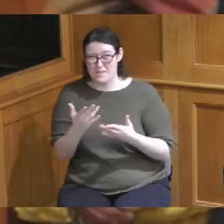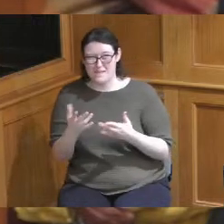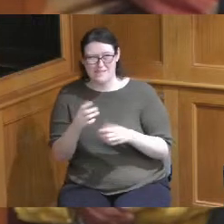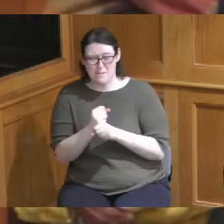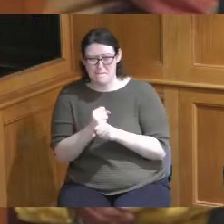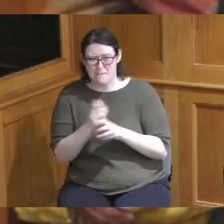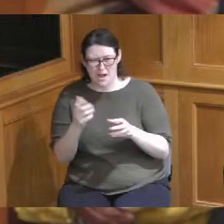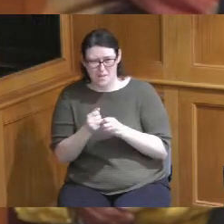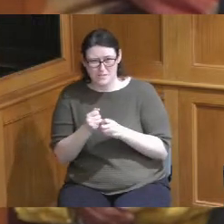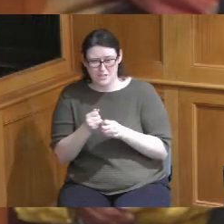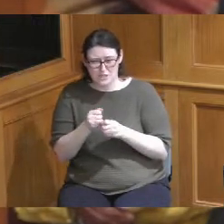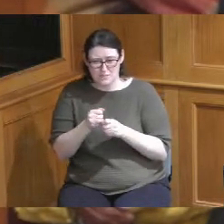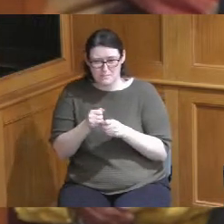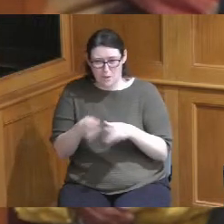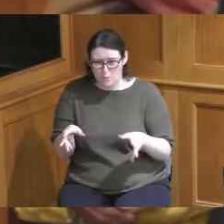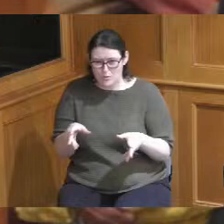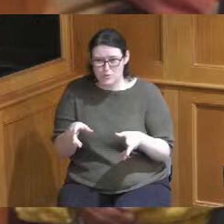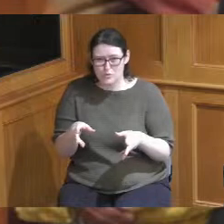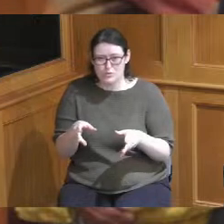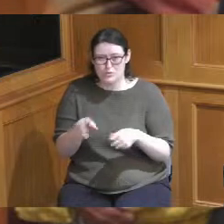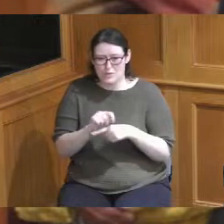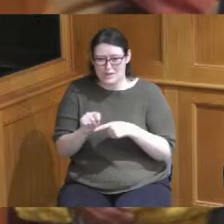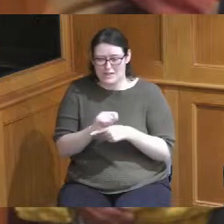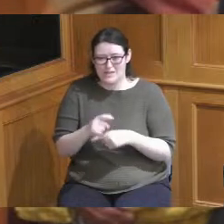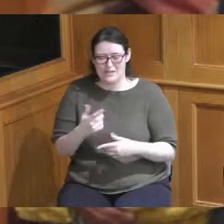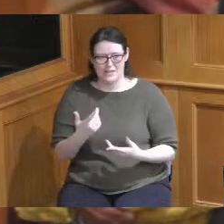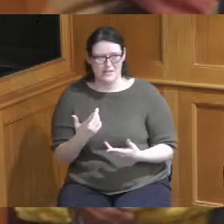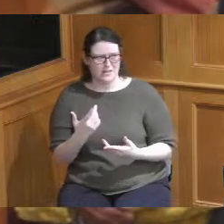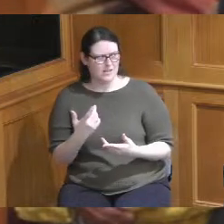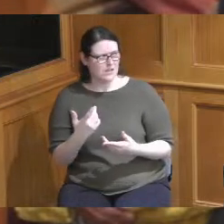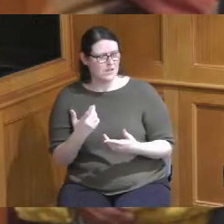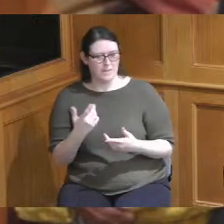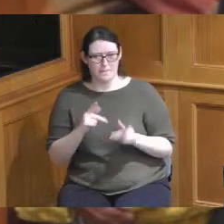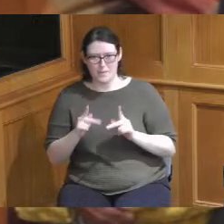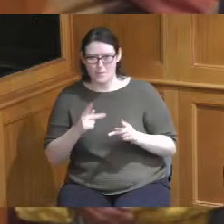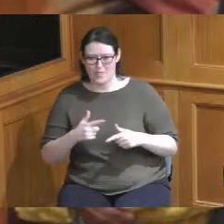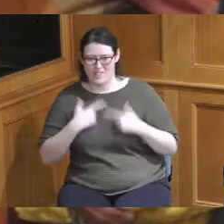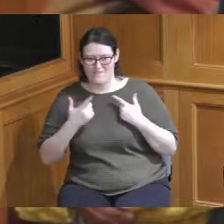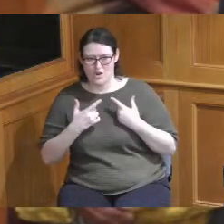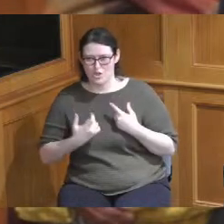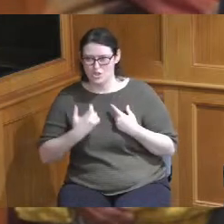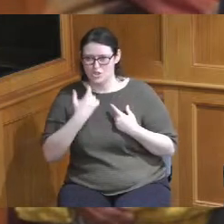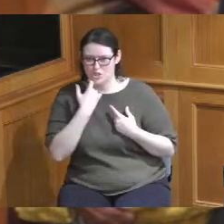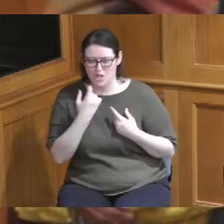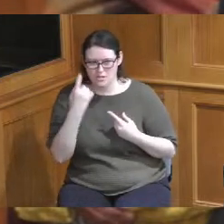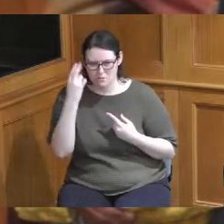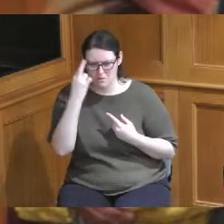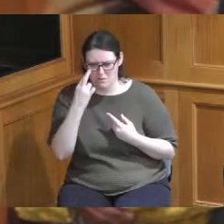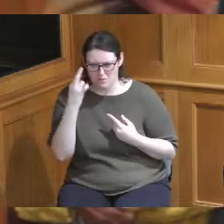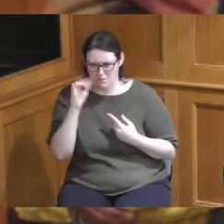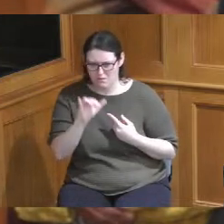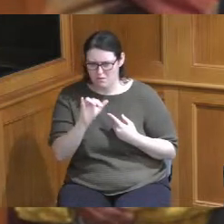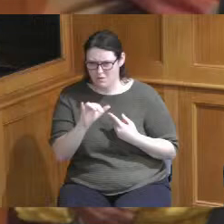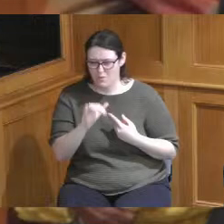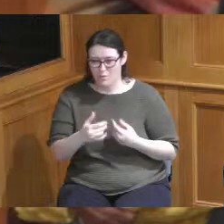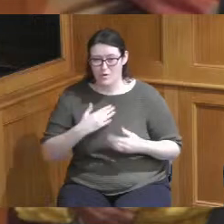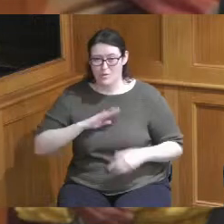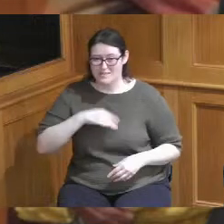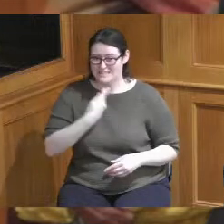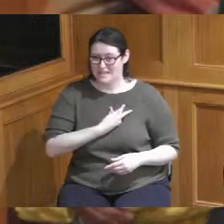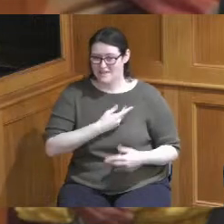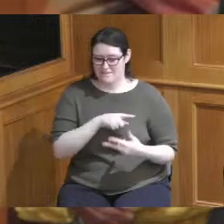training. I represent a growing group of residents who are just learning about this project, and we're very upset for three main